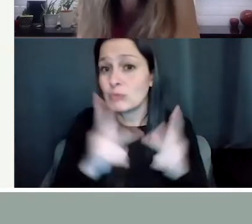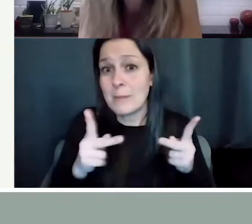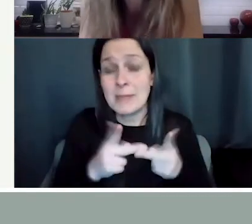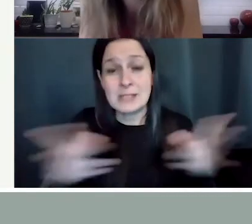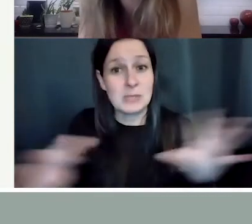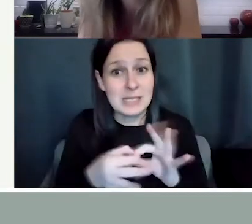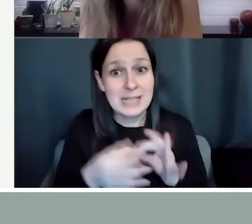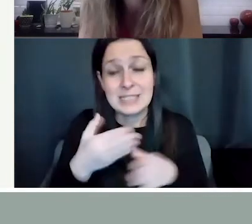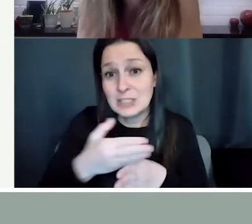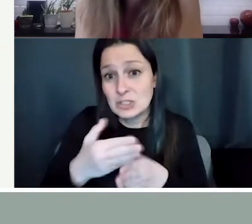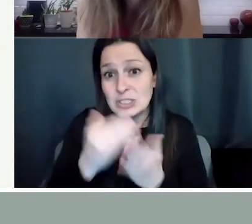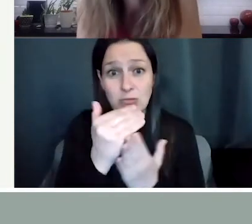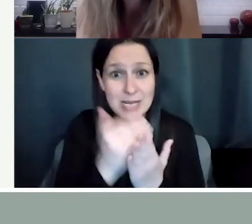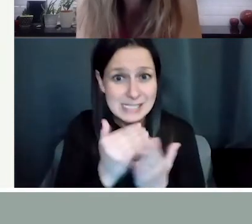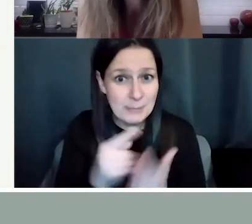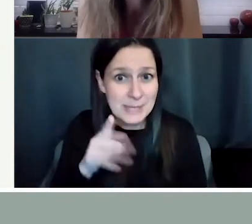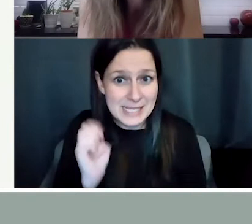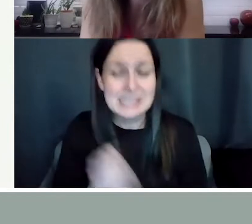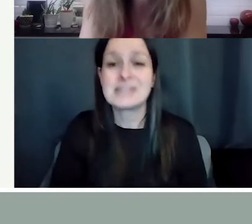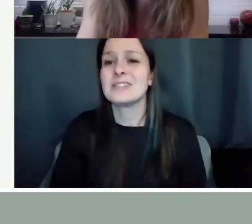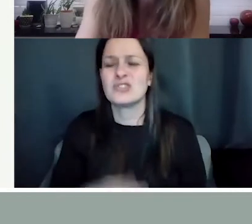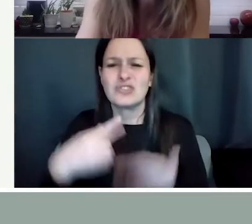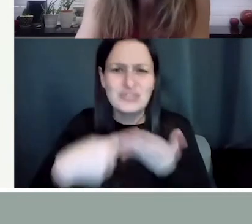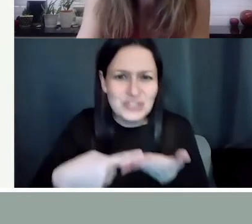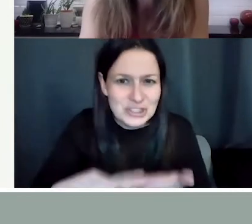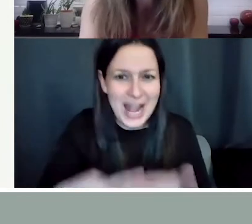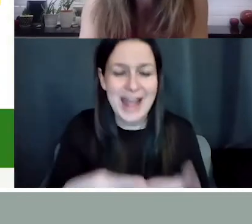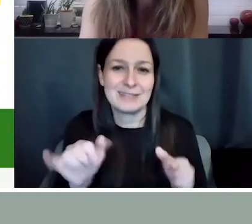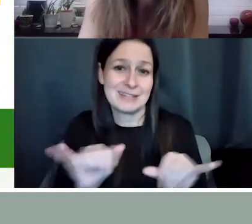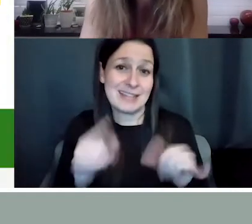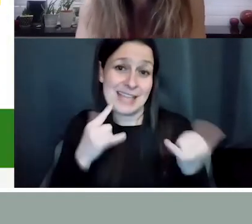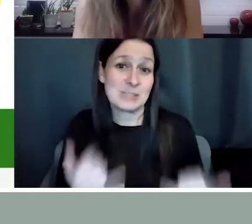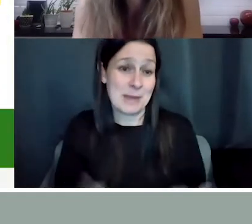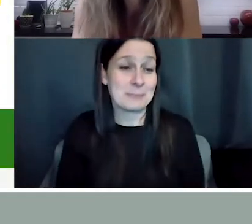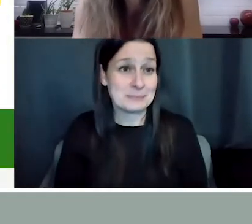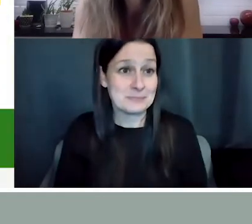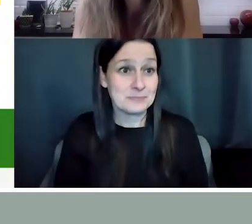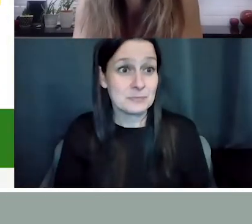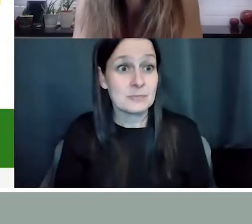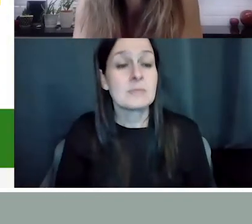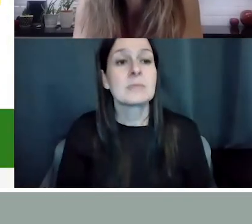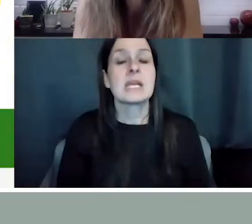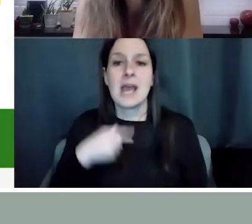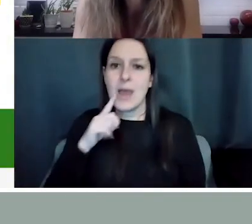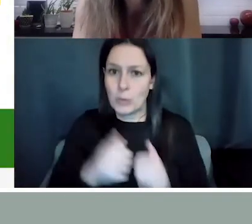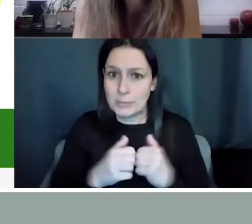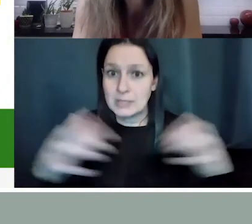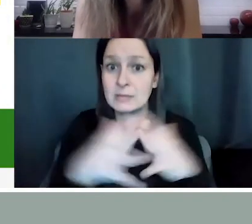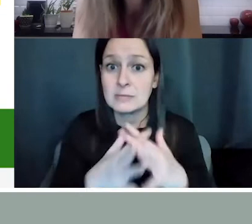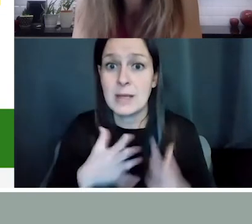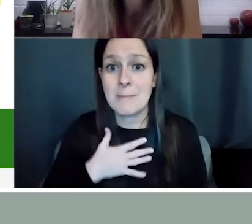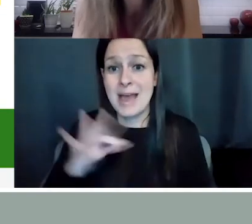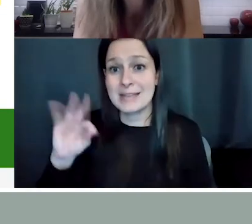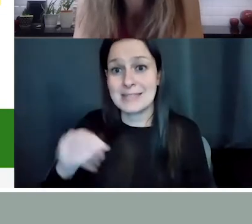share recipes and chat about all the things like we're talking about today. I'm going to be launching my